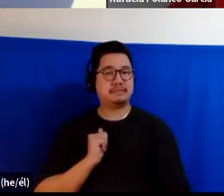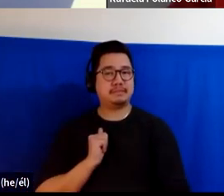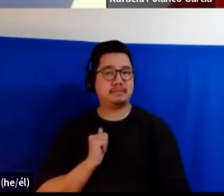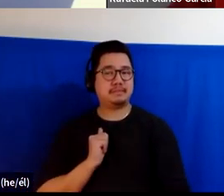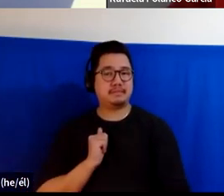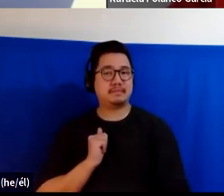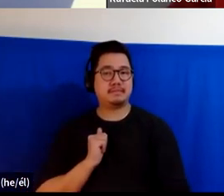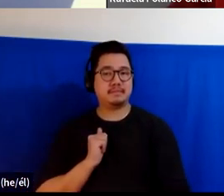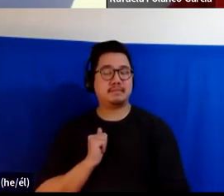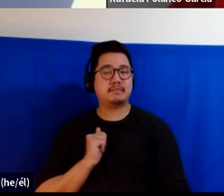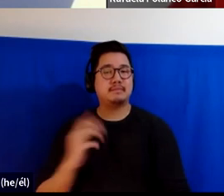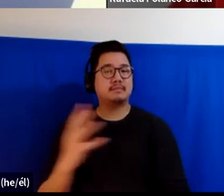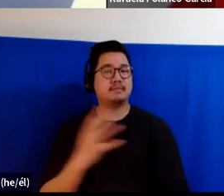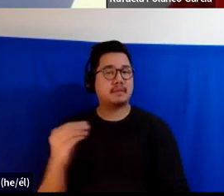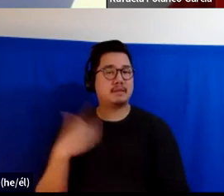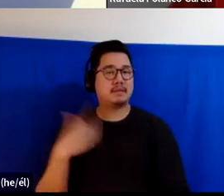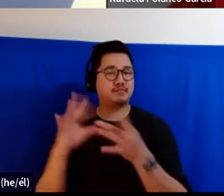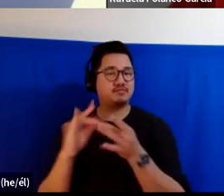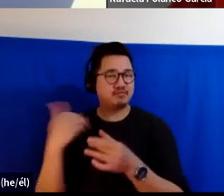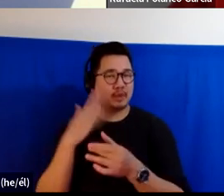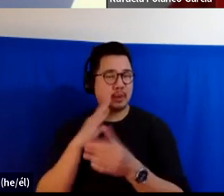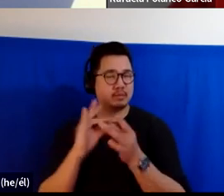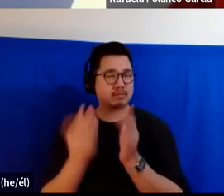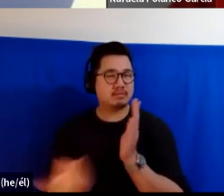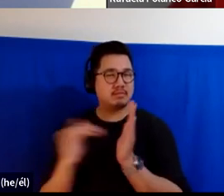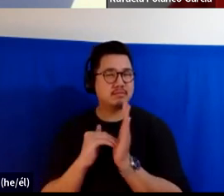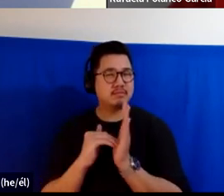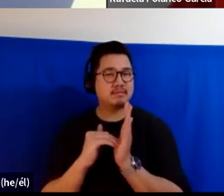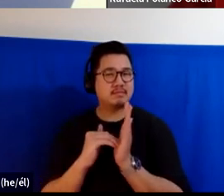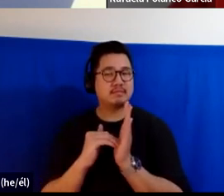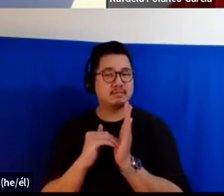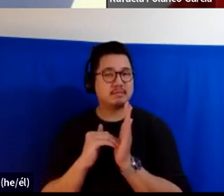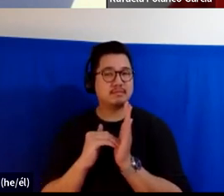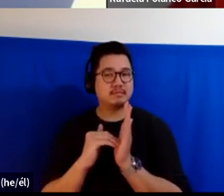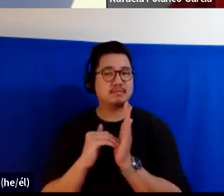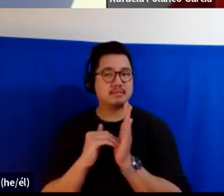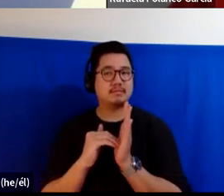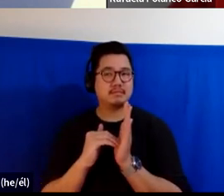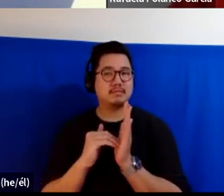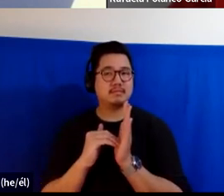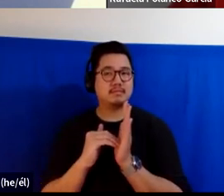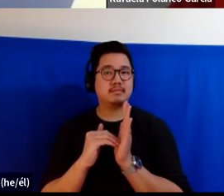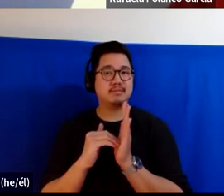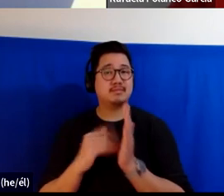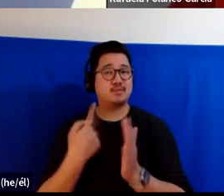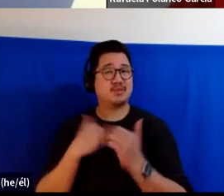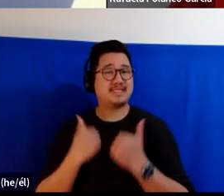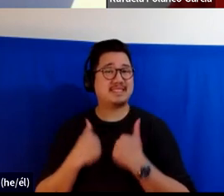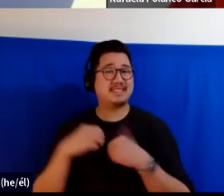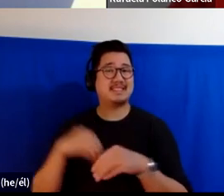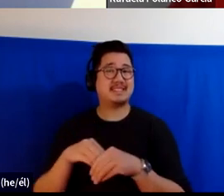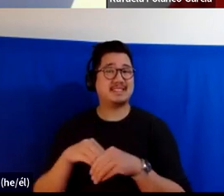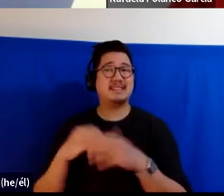and i said it before and i'll say it again that um we're living in a public health and